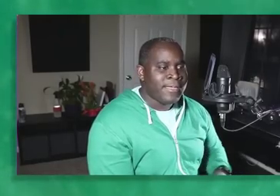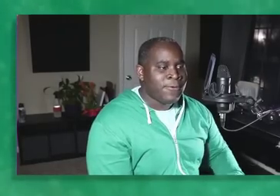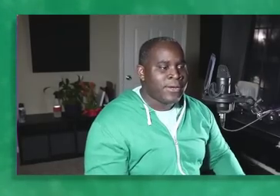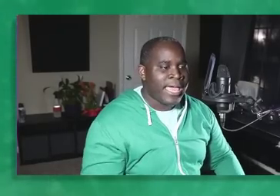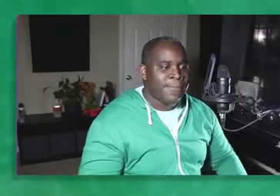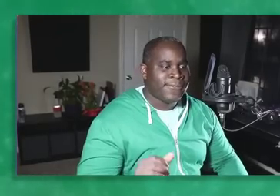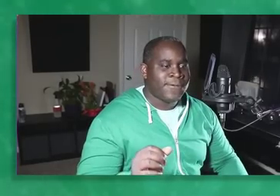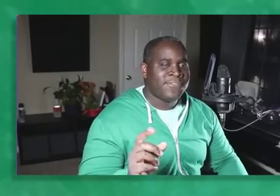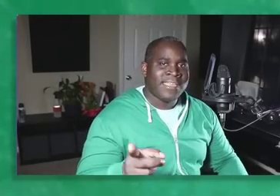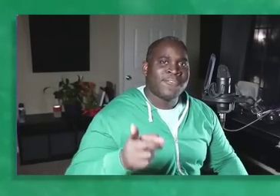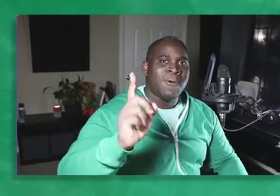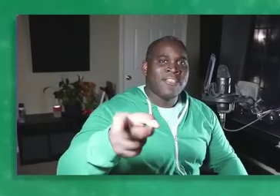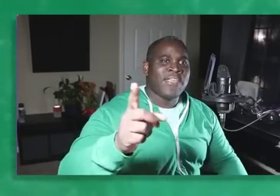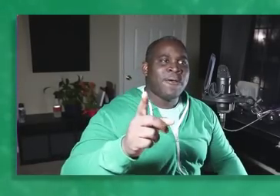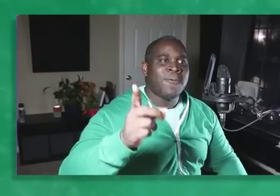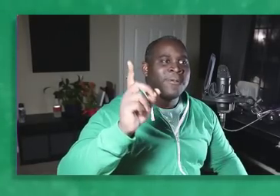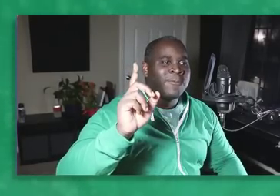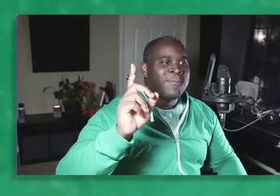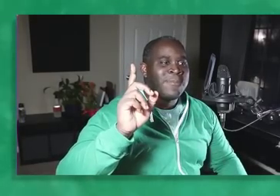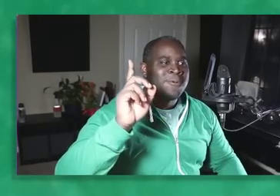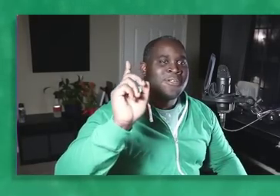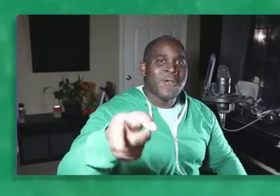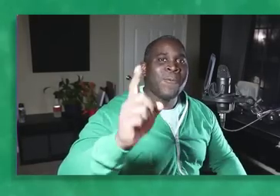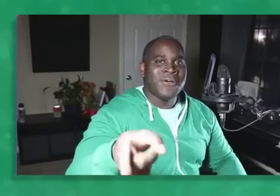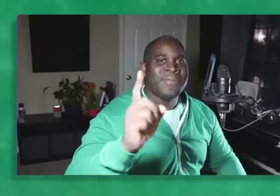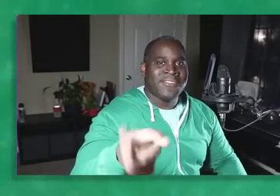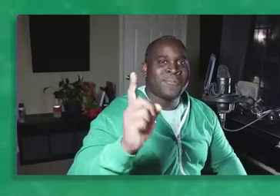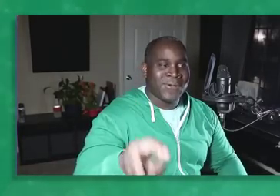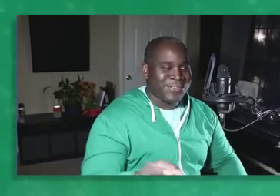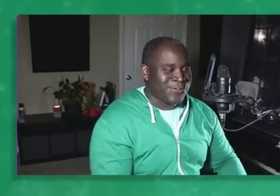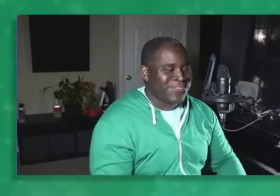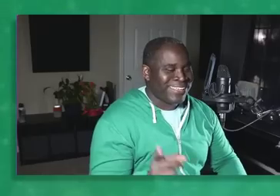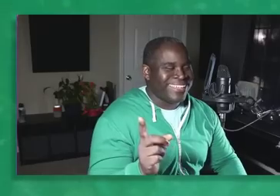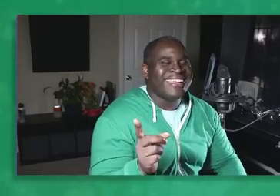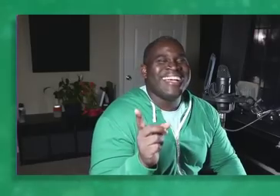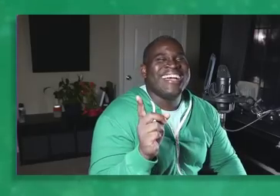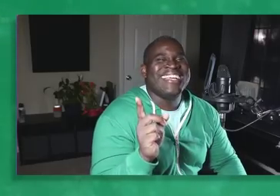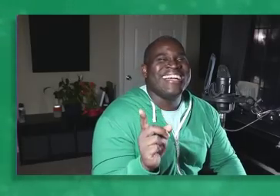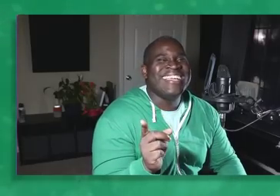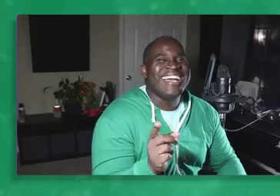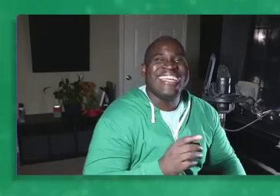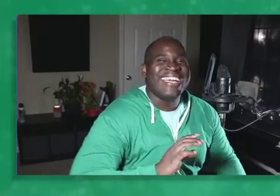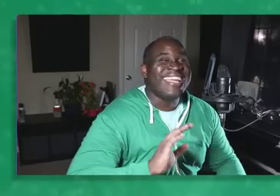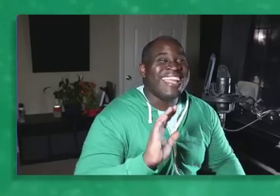Prince. I think we're in episode 6. Watch out. There will be spoilers.